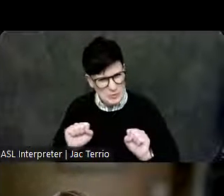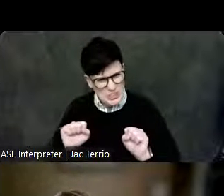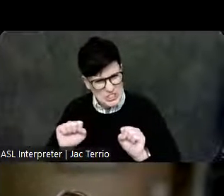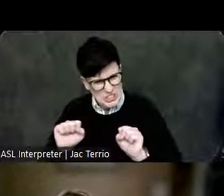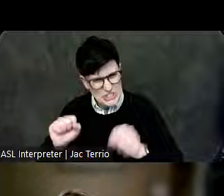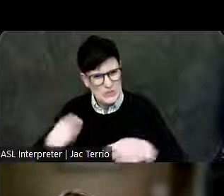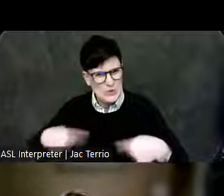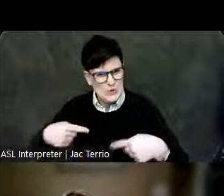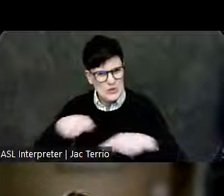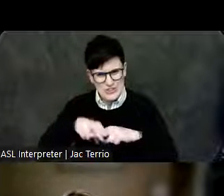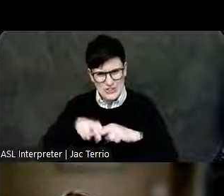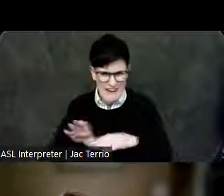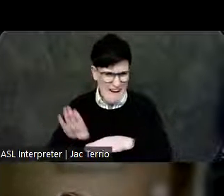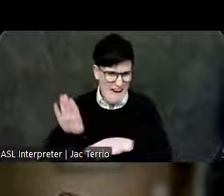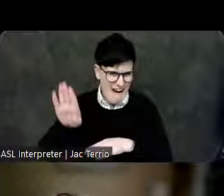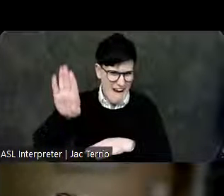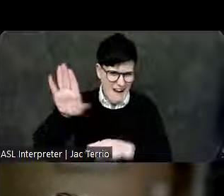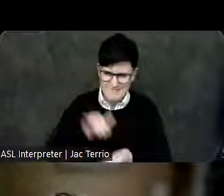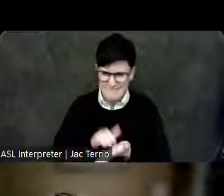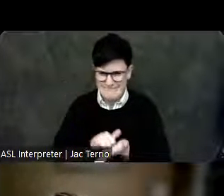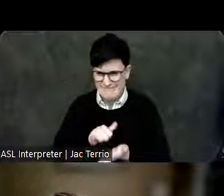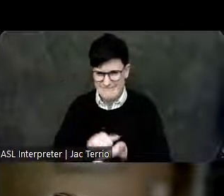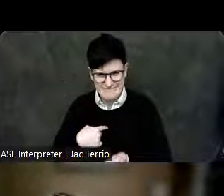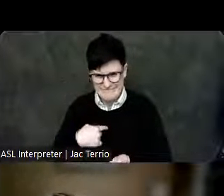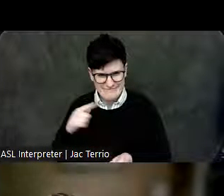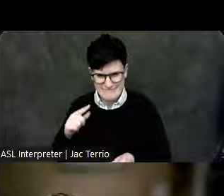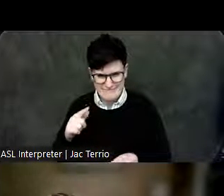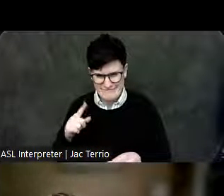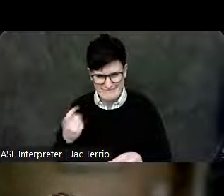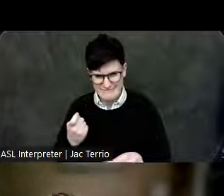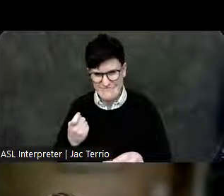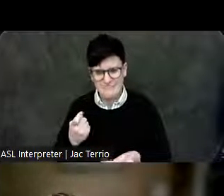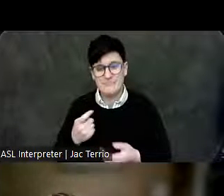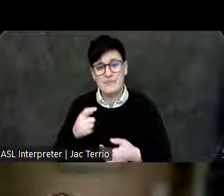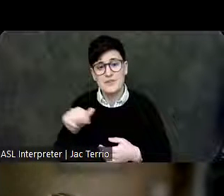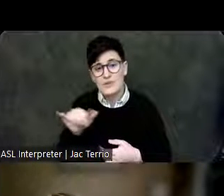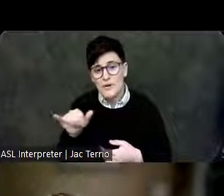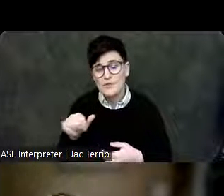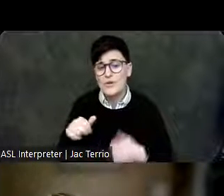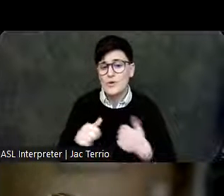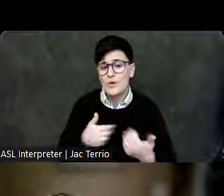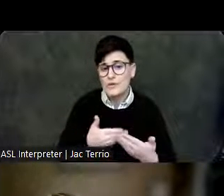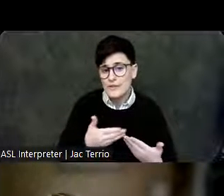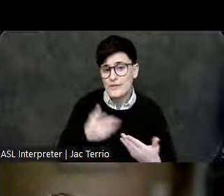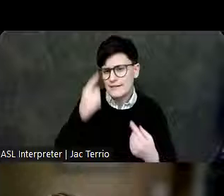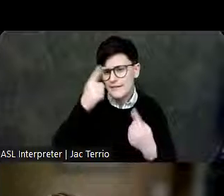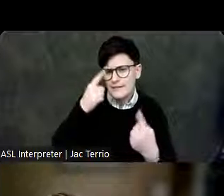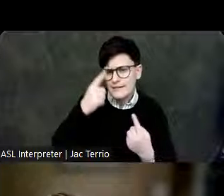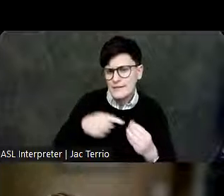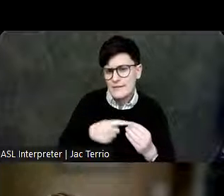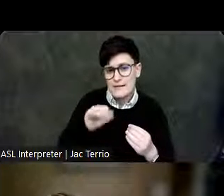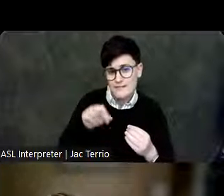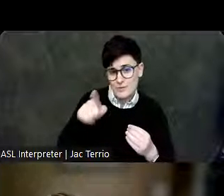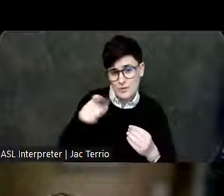So, and I think the other thing too is thinking about if you are a family who